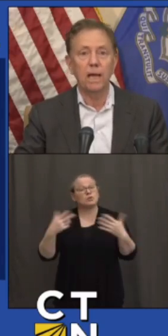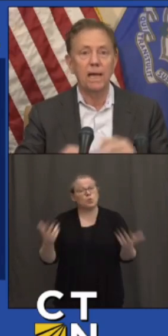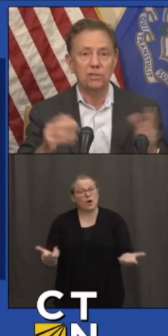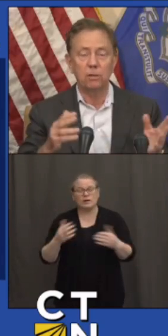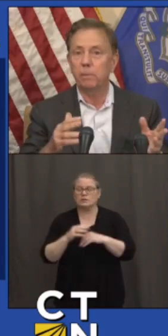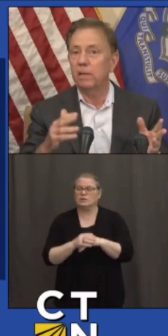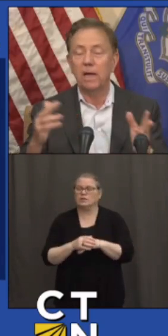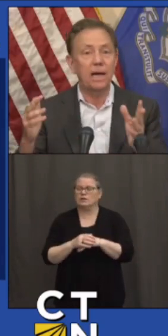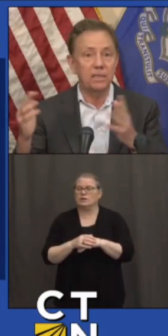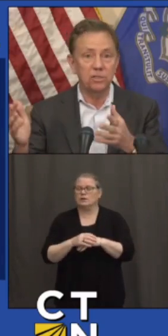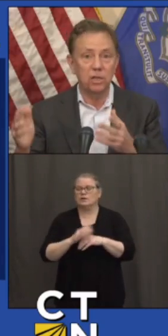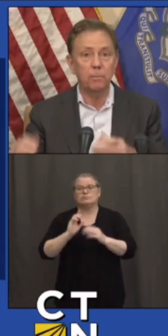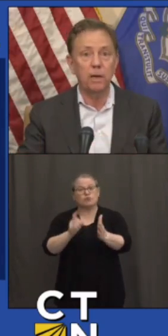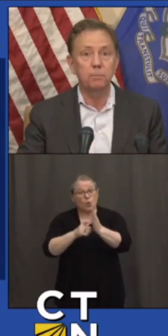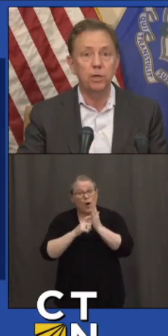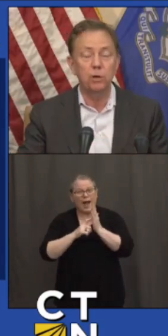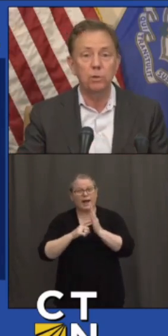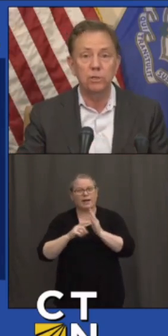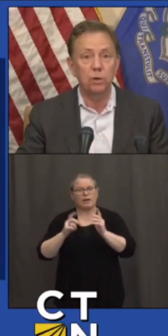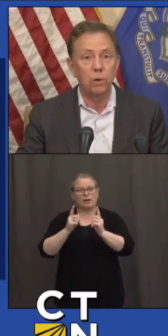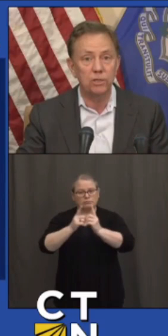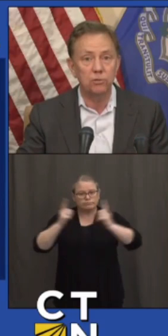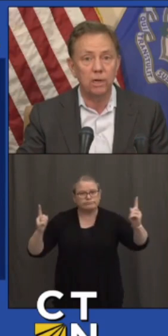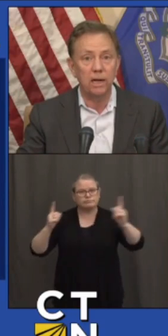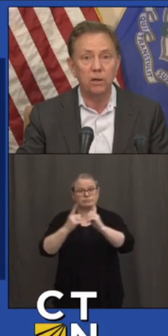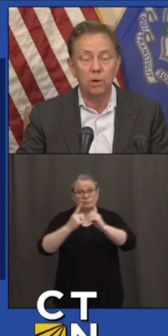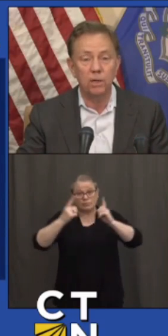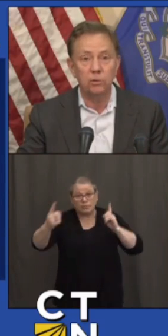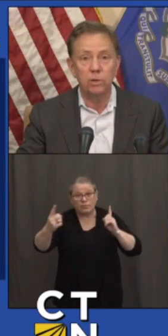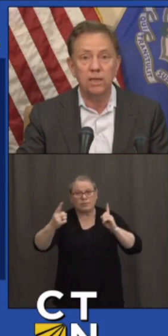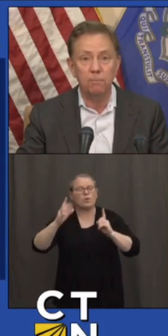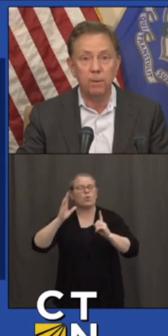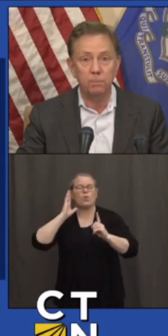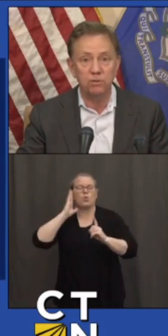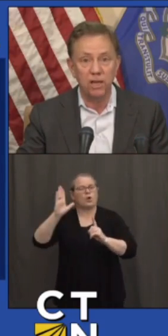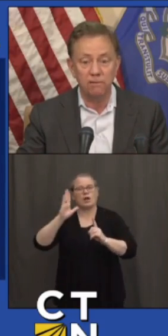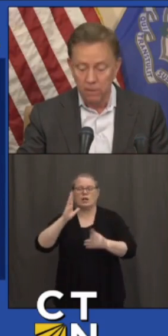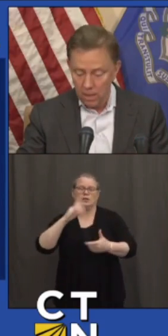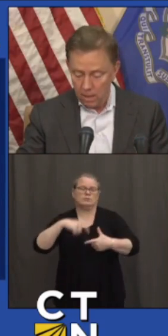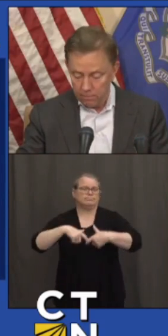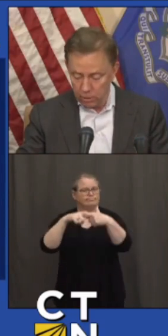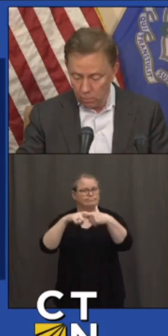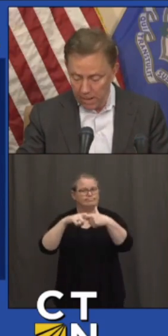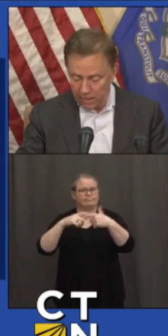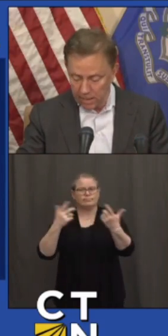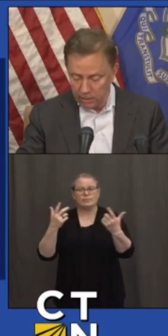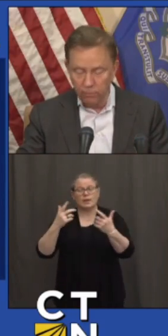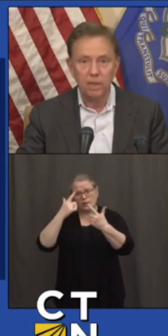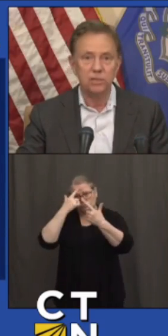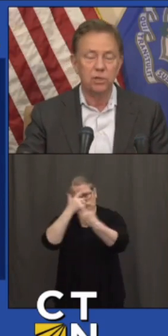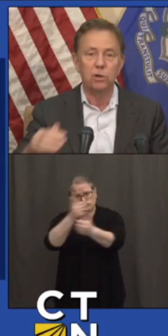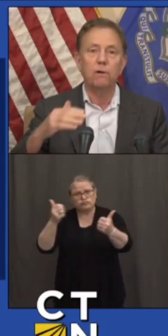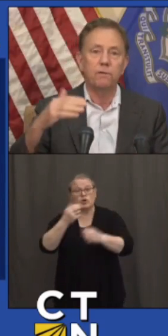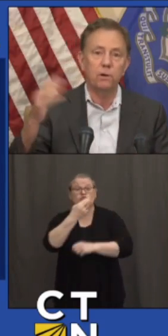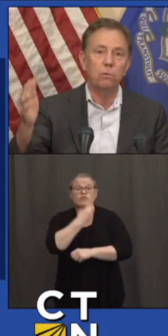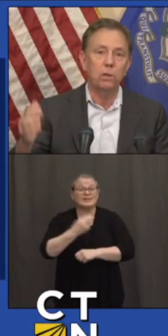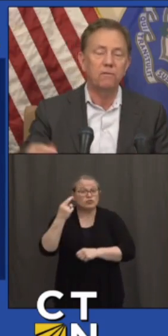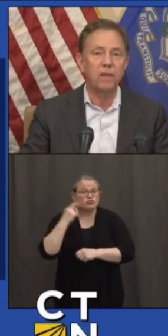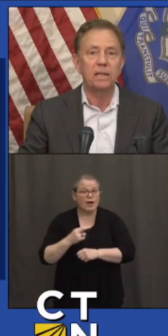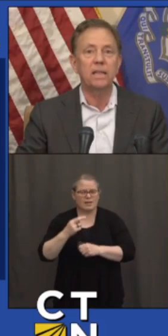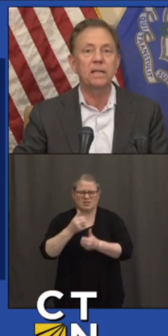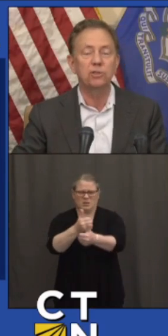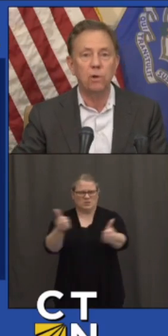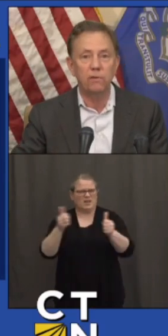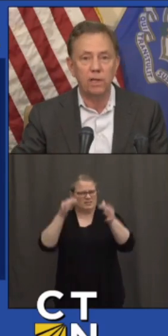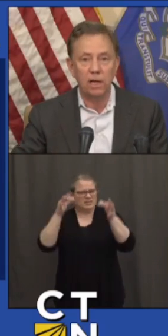be relaxed. It'll be guidance. It'll be up to you and your restaurant how you want to do it. Keep people safe, but no mandates from us. The curfew, we'll